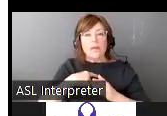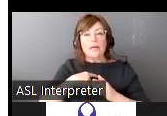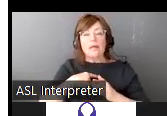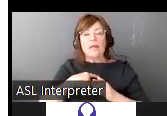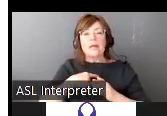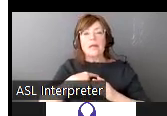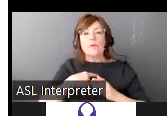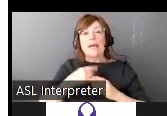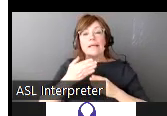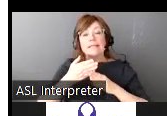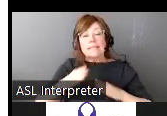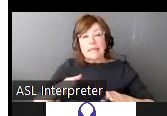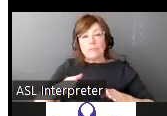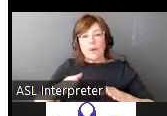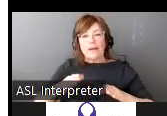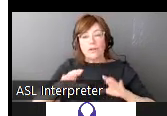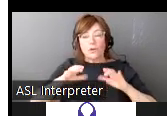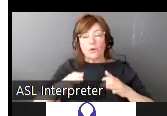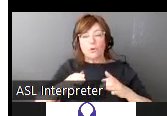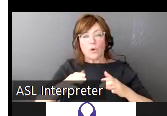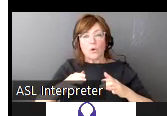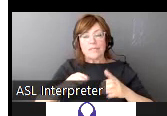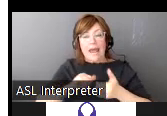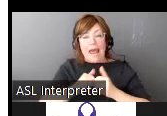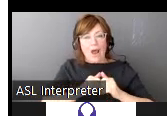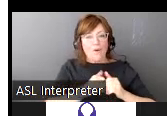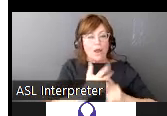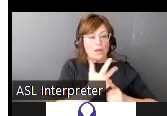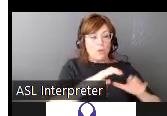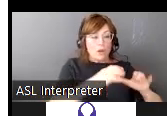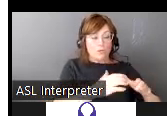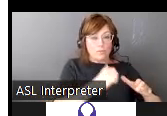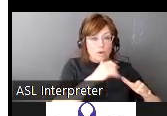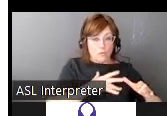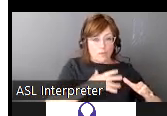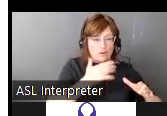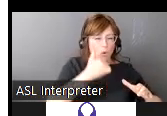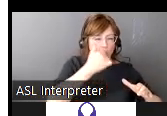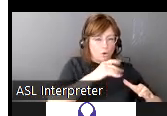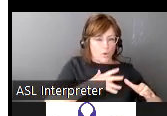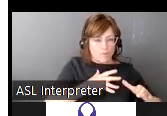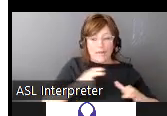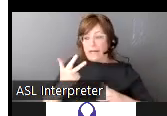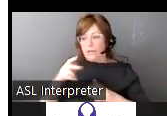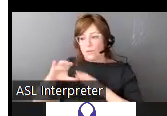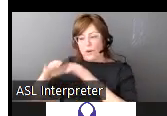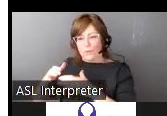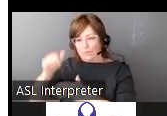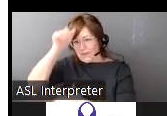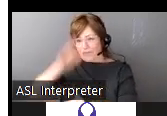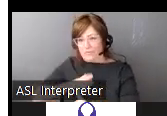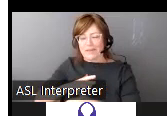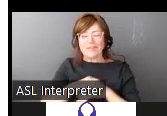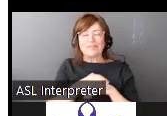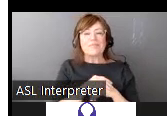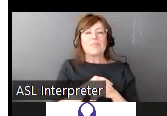by gender. So 3 groups of older women and 3 groups of older men. So all the group interviews were